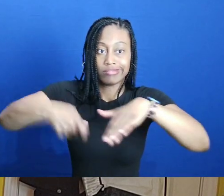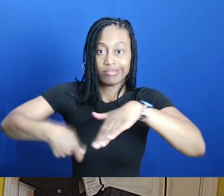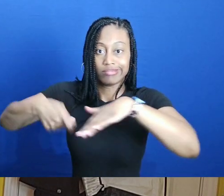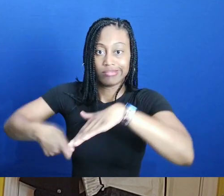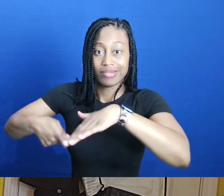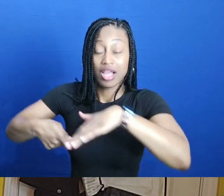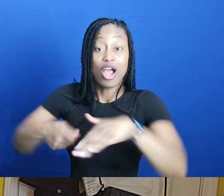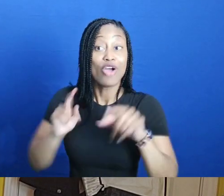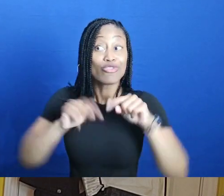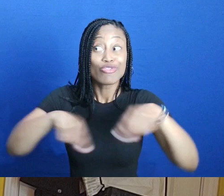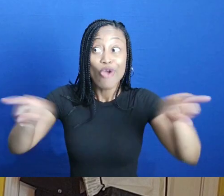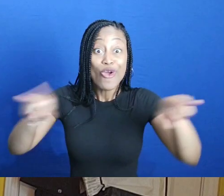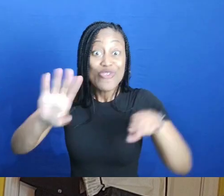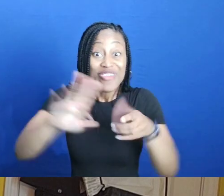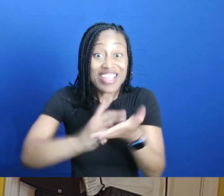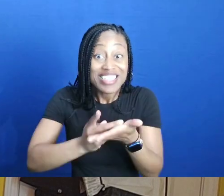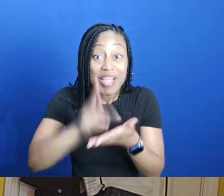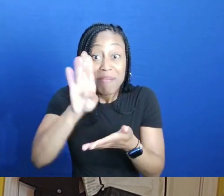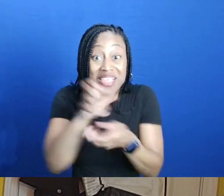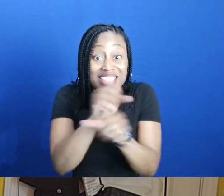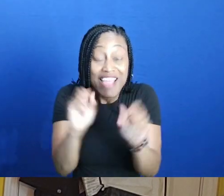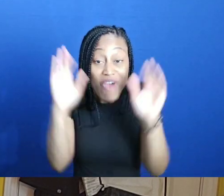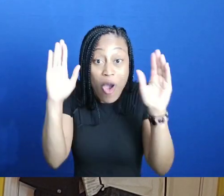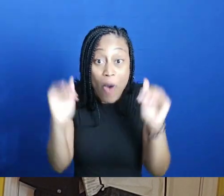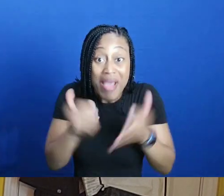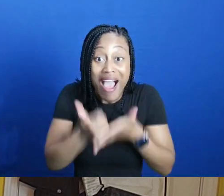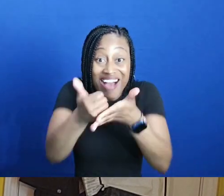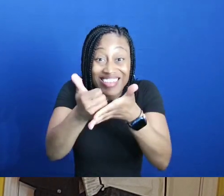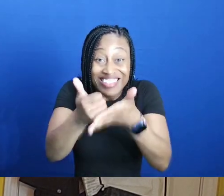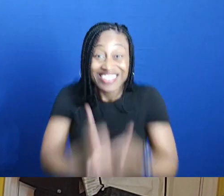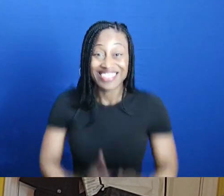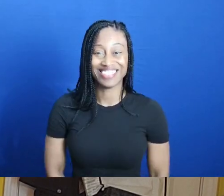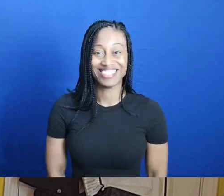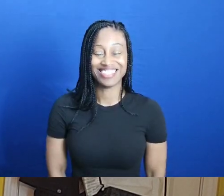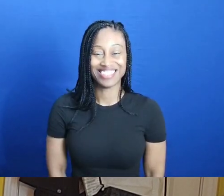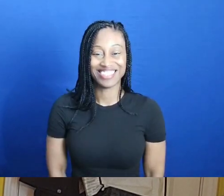things. So go to your kitchen, be safe. I hope this helps.